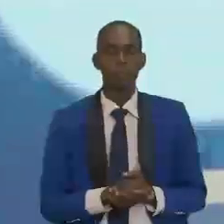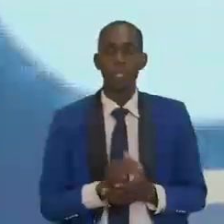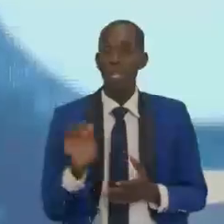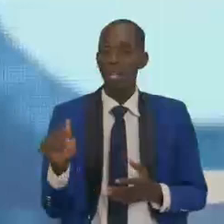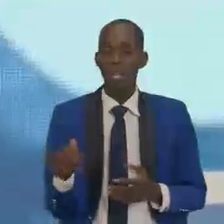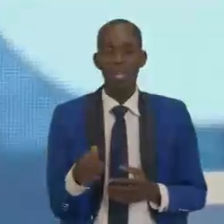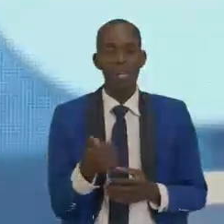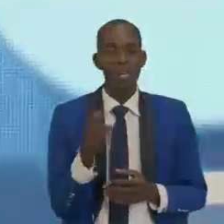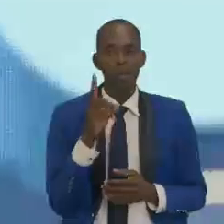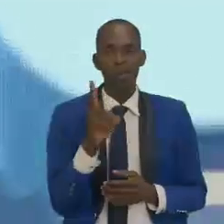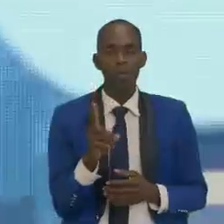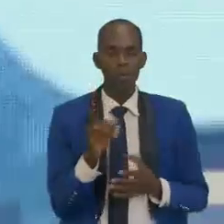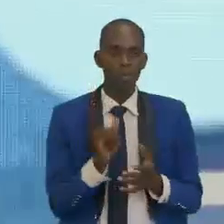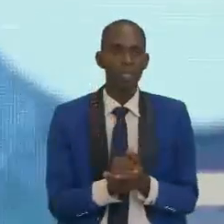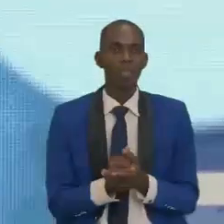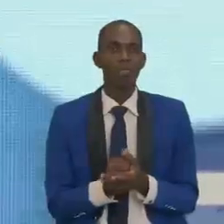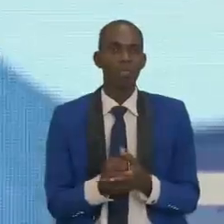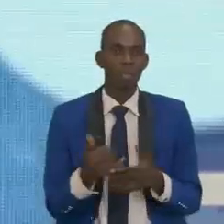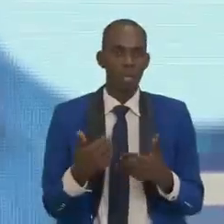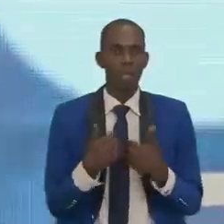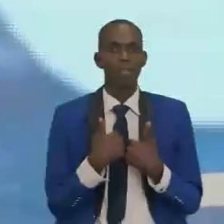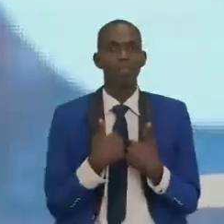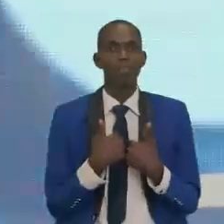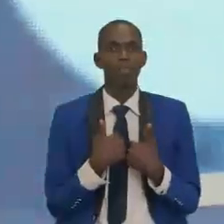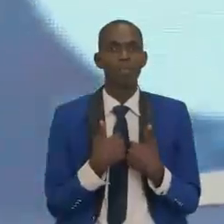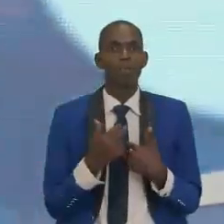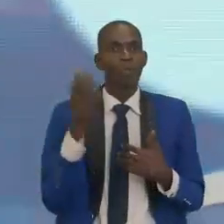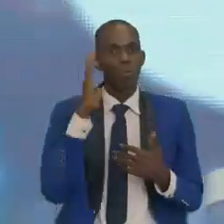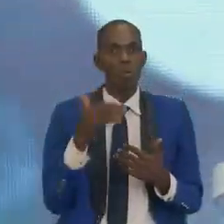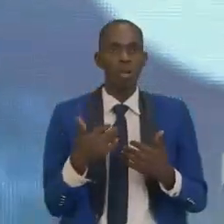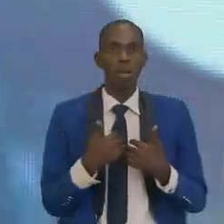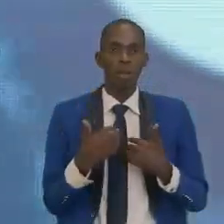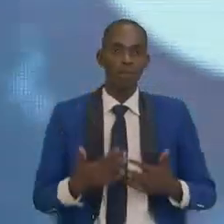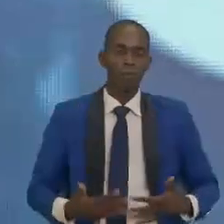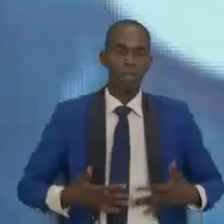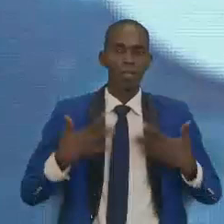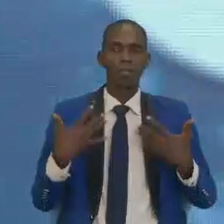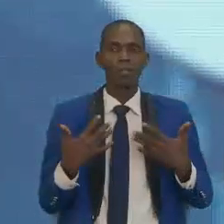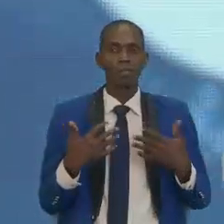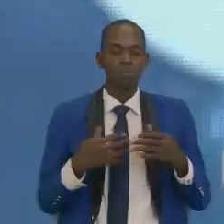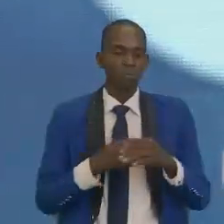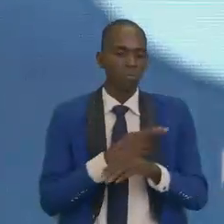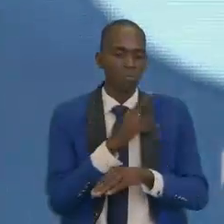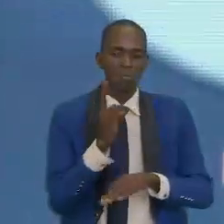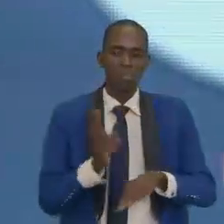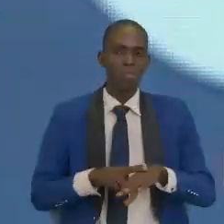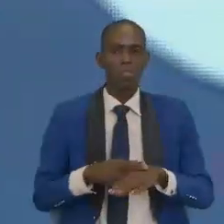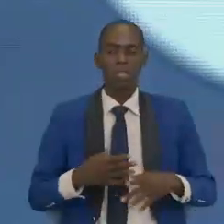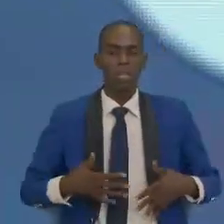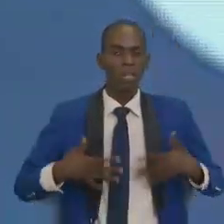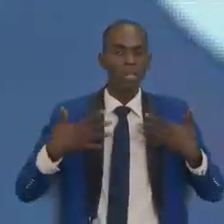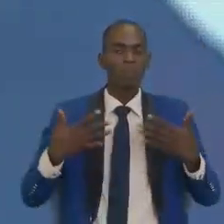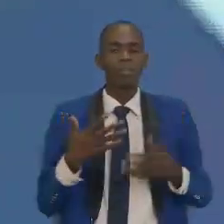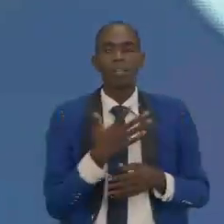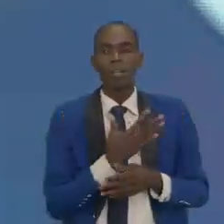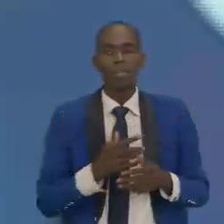Whosoever has. We have life, natural life, and then he'll give